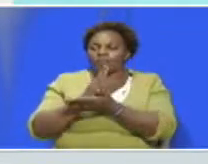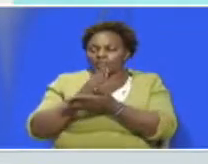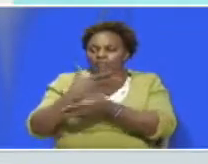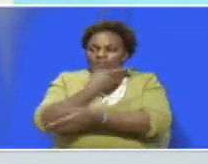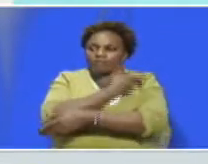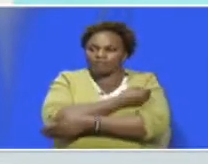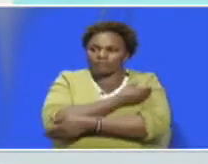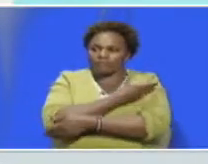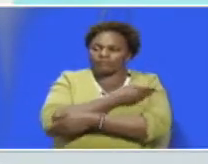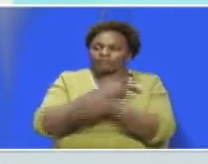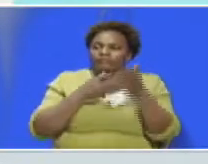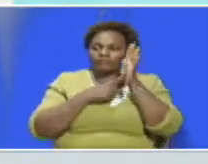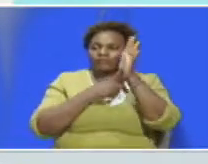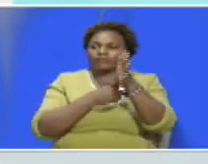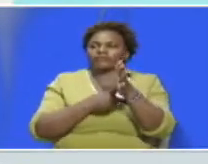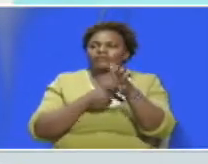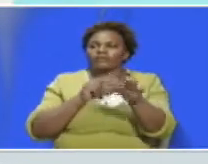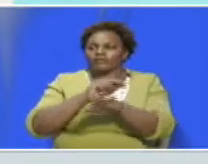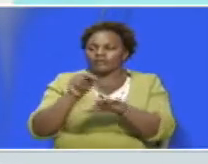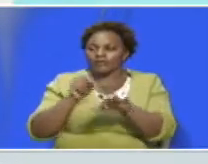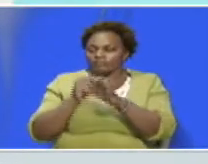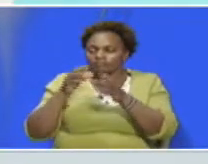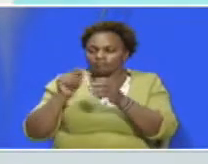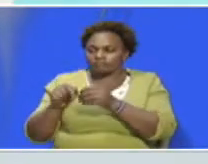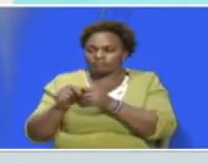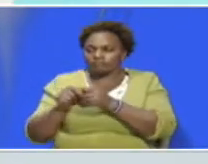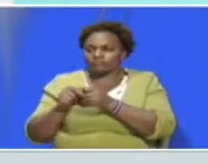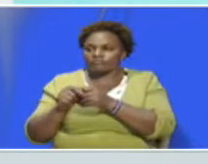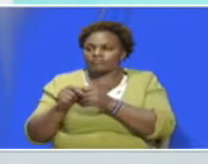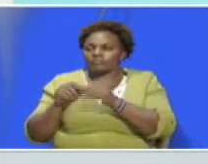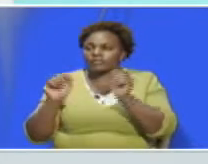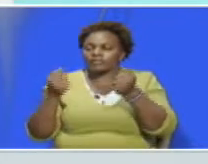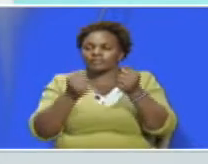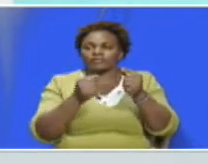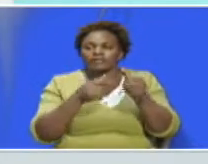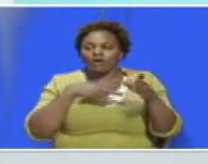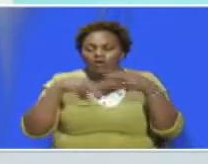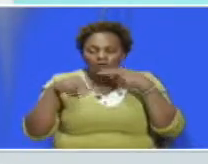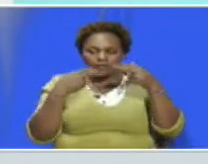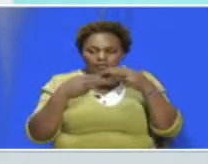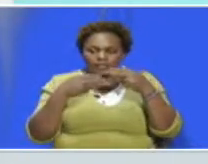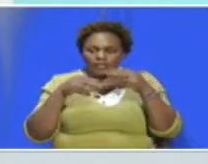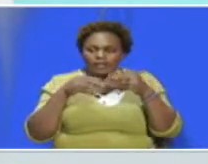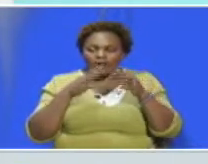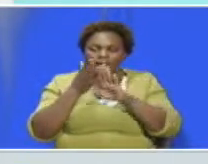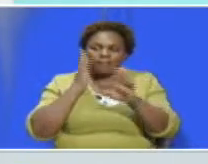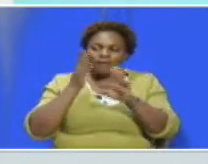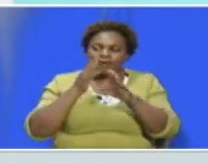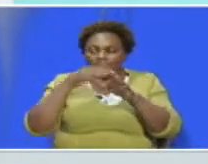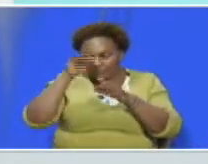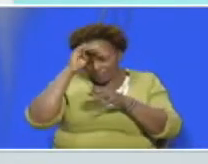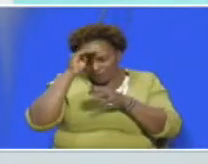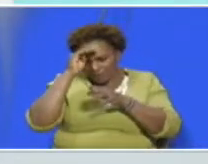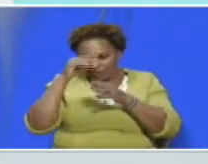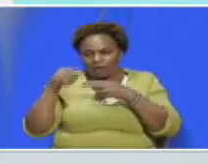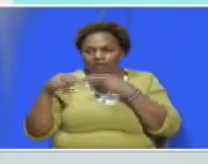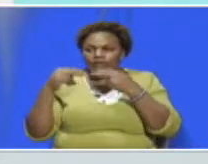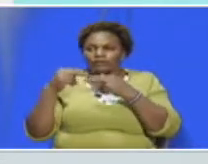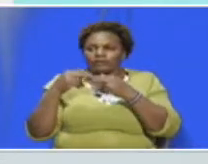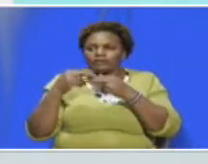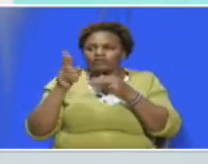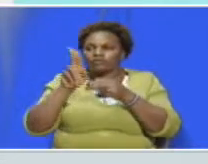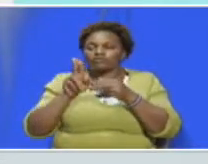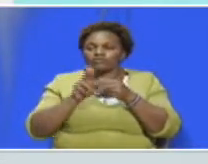for admission, for example, into national parks, game reserves, hotels, bars, restaurants, as well as use of